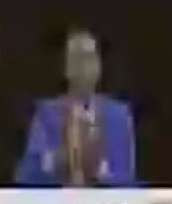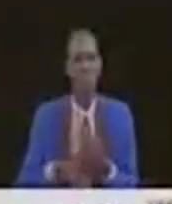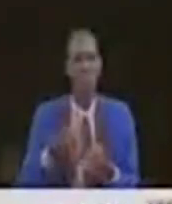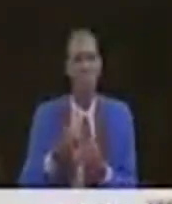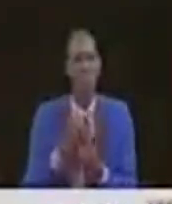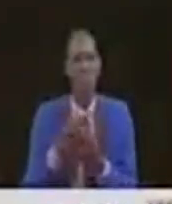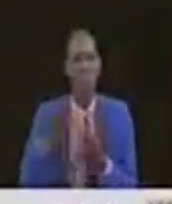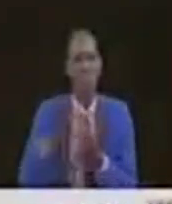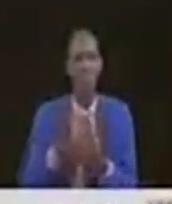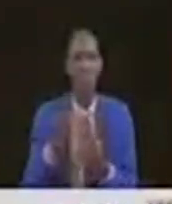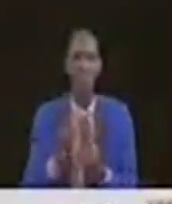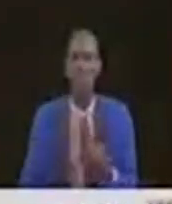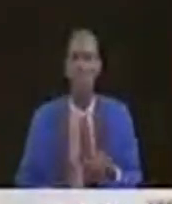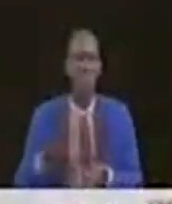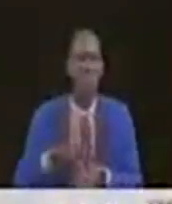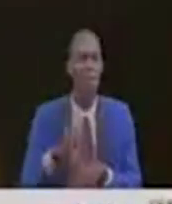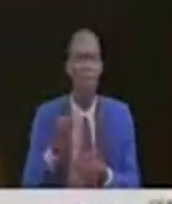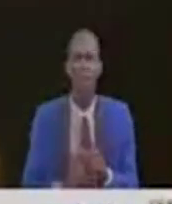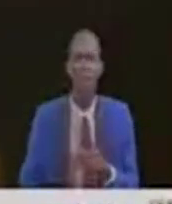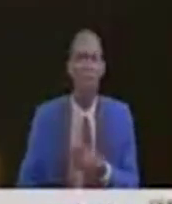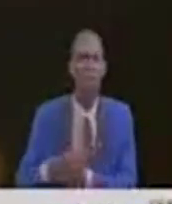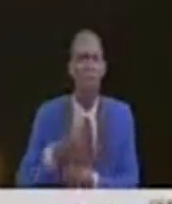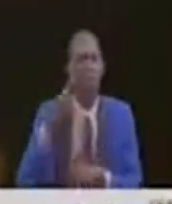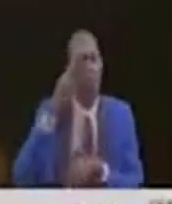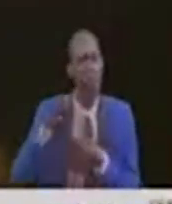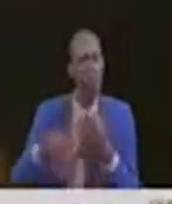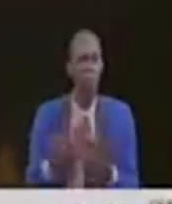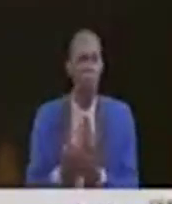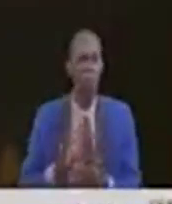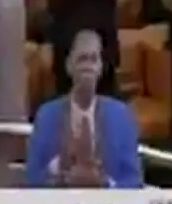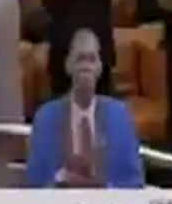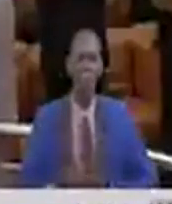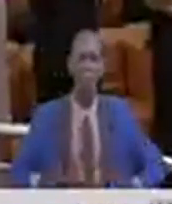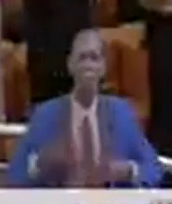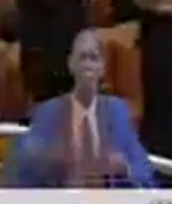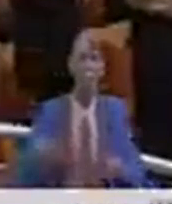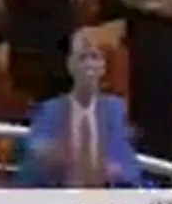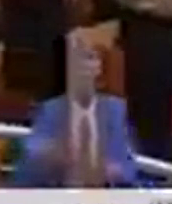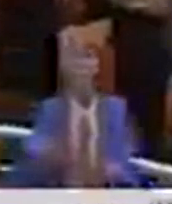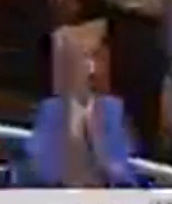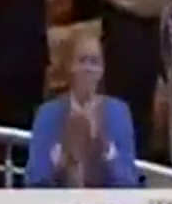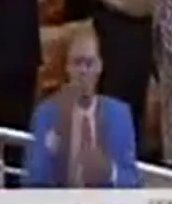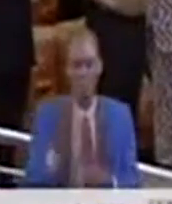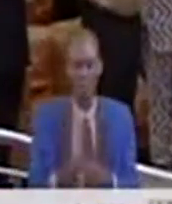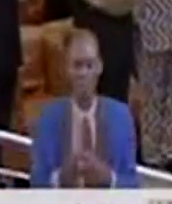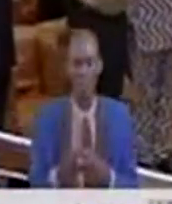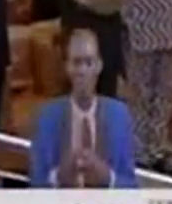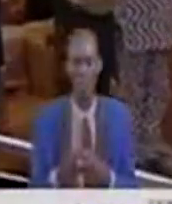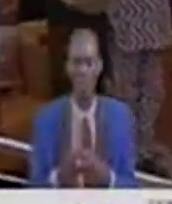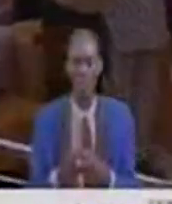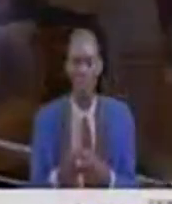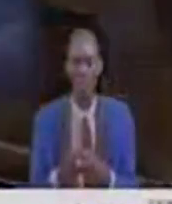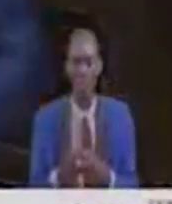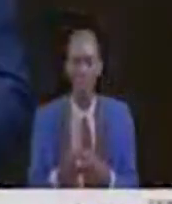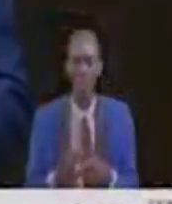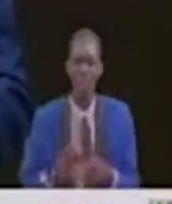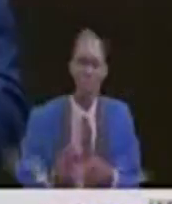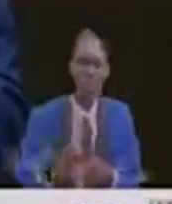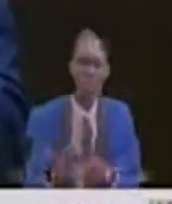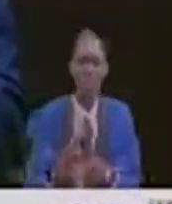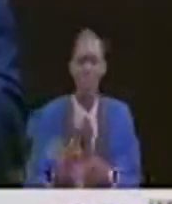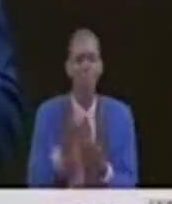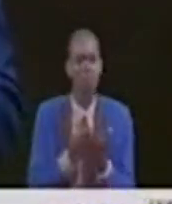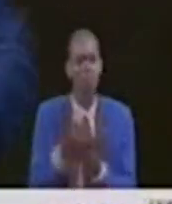every moment, every day, for the rest of our lives in Jesus' name. Confirm the truth in